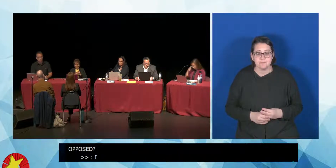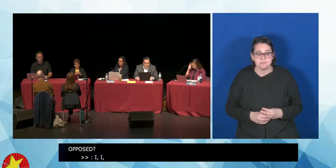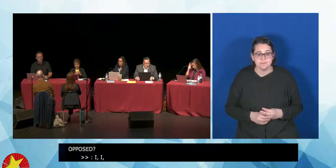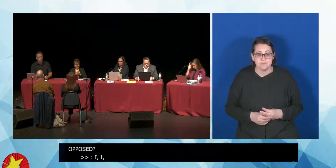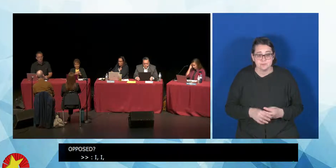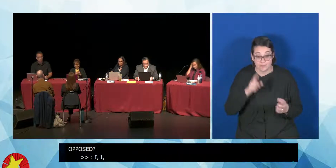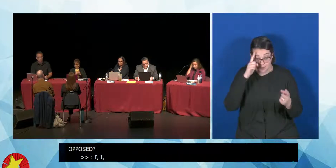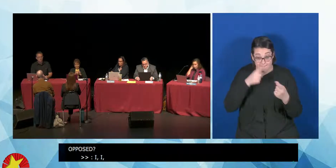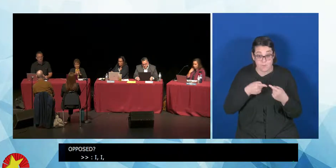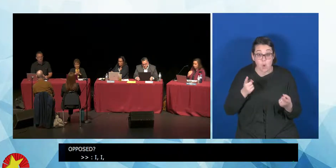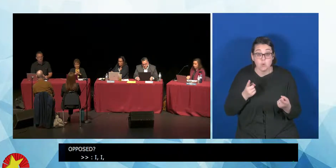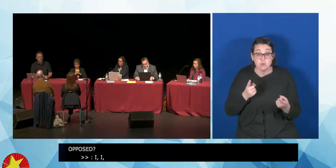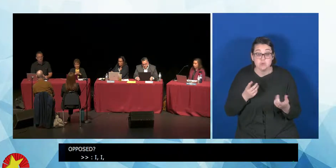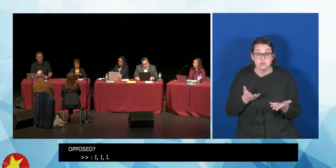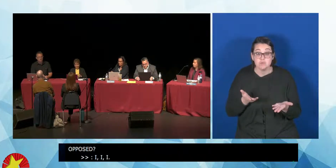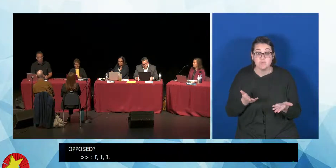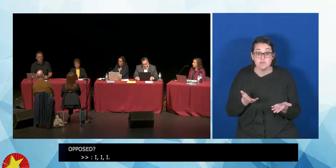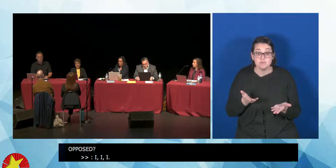Any opposed?